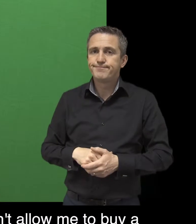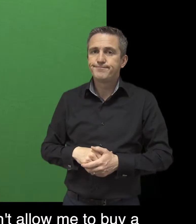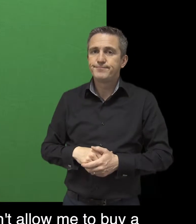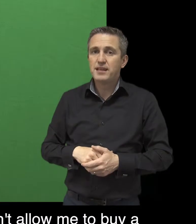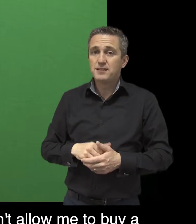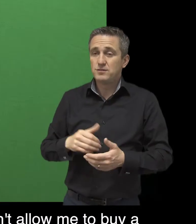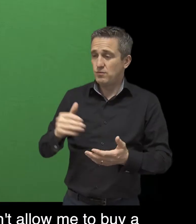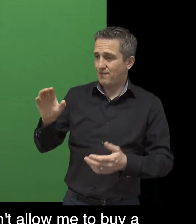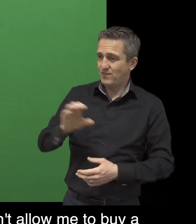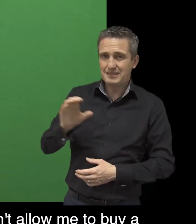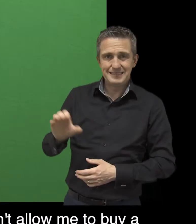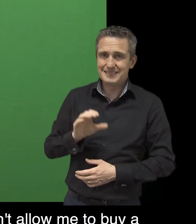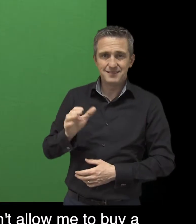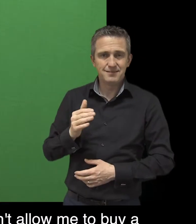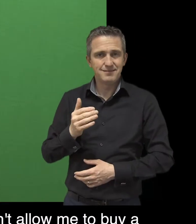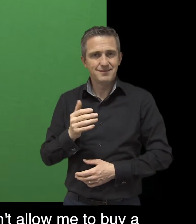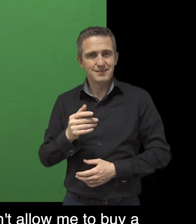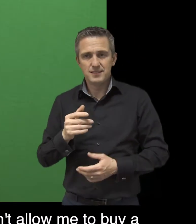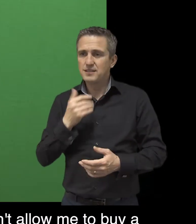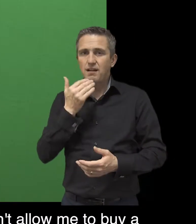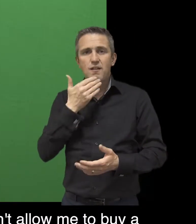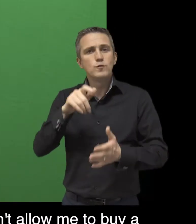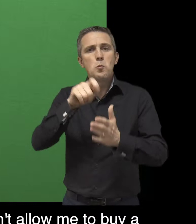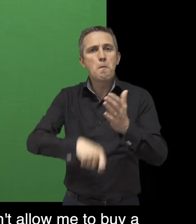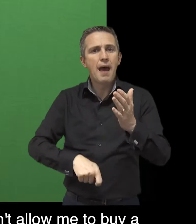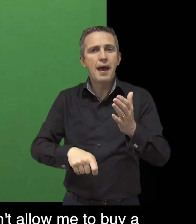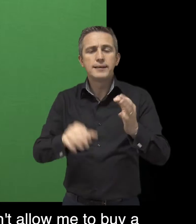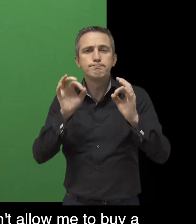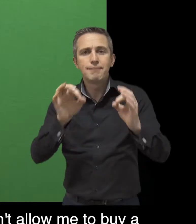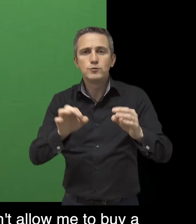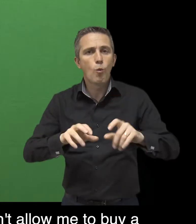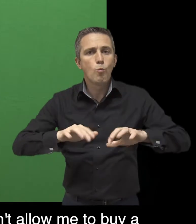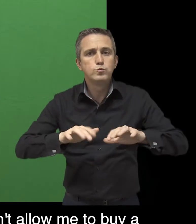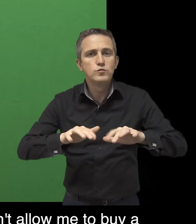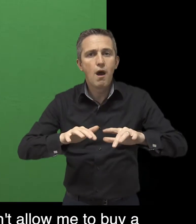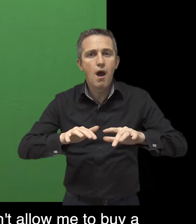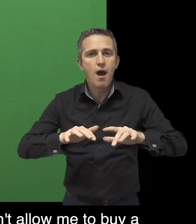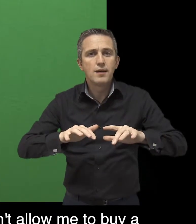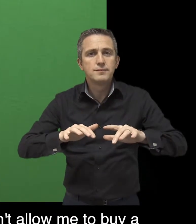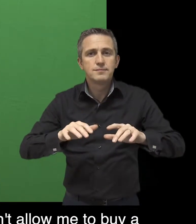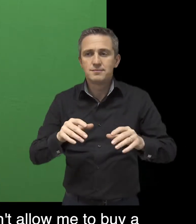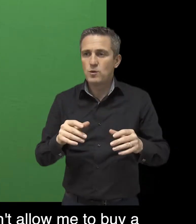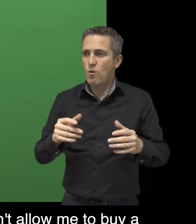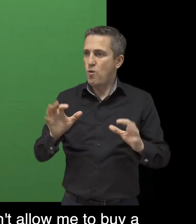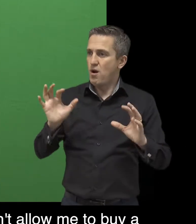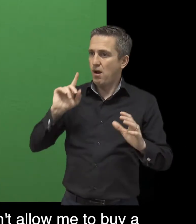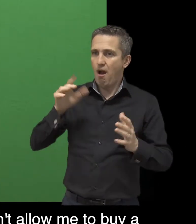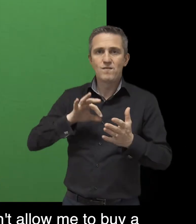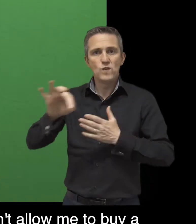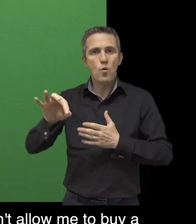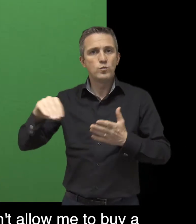it wouldn't allow me to buy a computer or to pay for lessons.